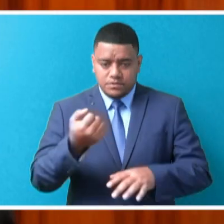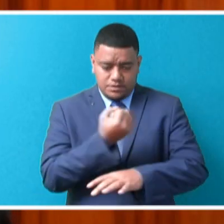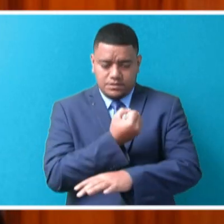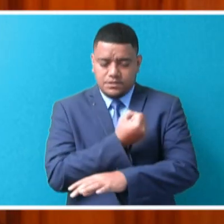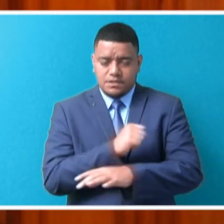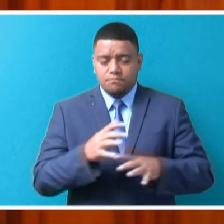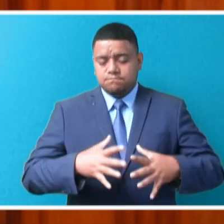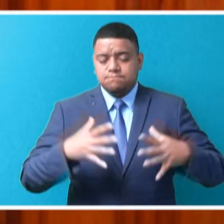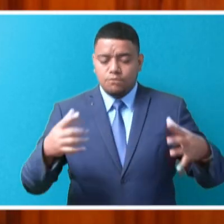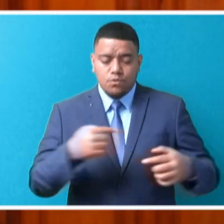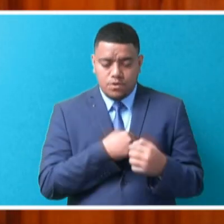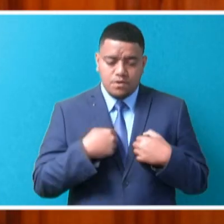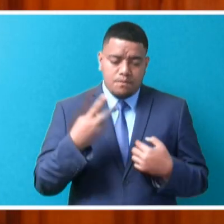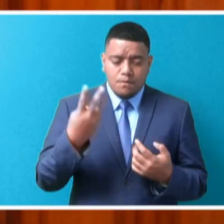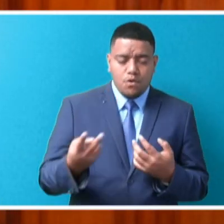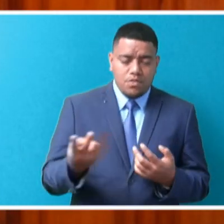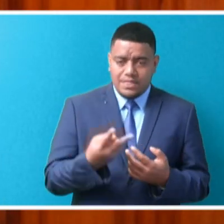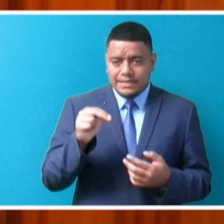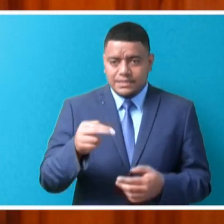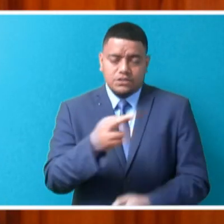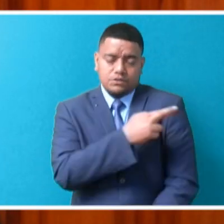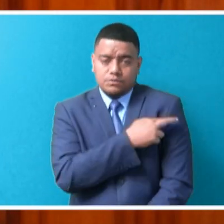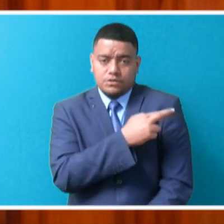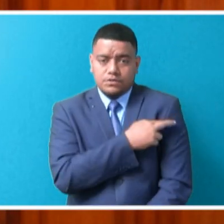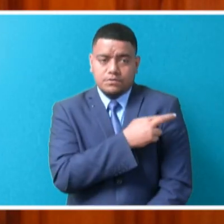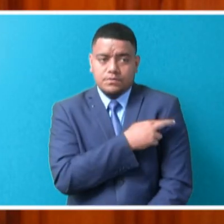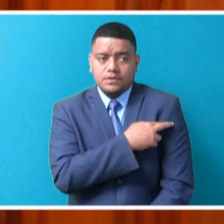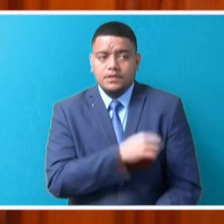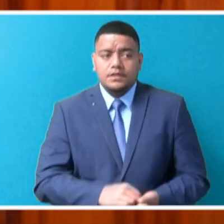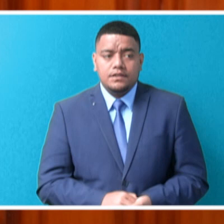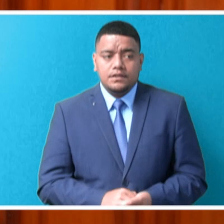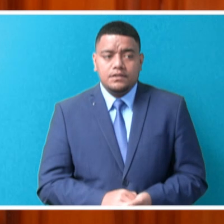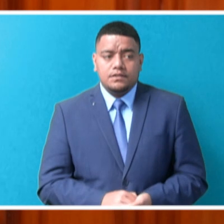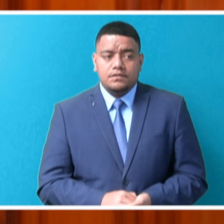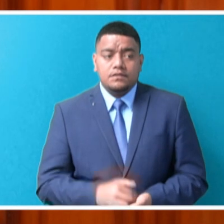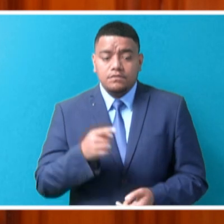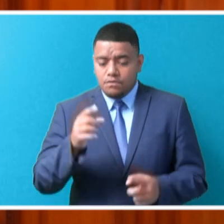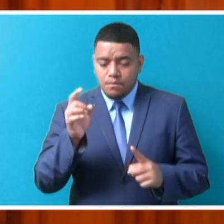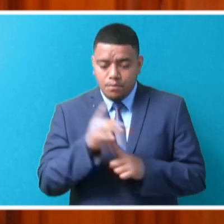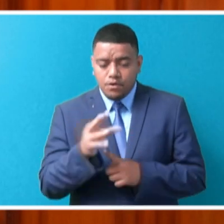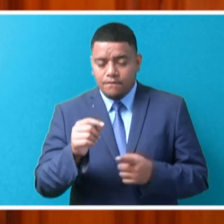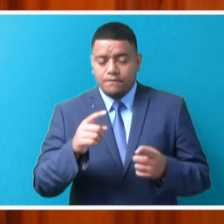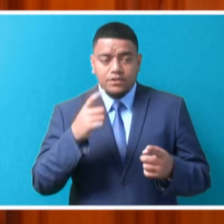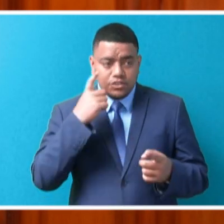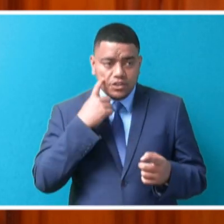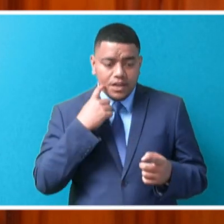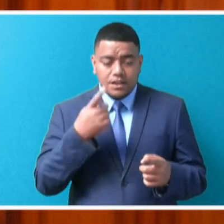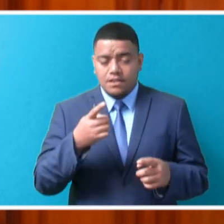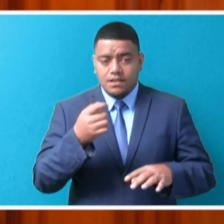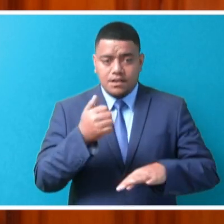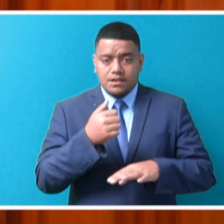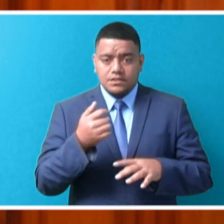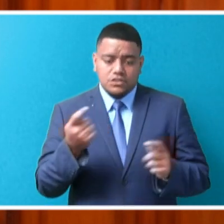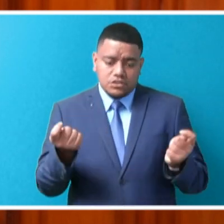both privilege and responsibility. Honourable Speaker, His Excellency underscored the importance of adopting a whole-of-government approach